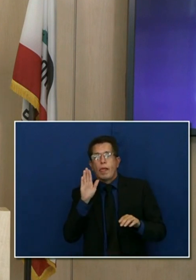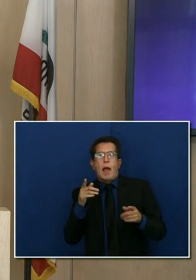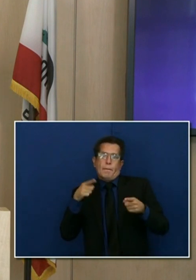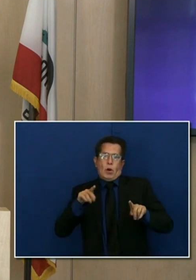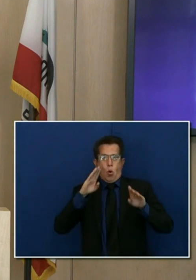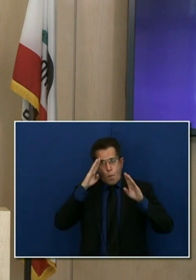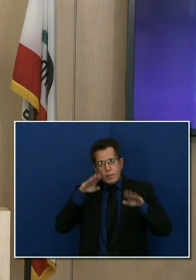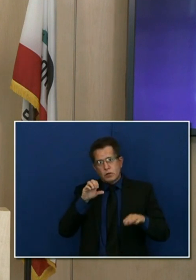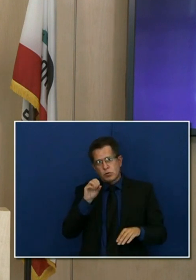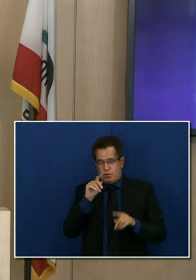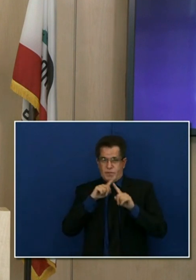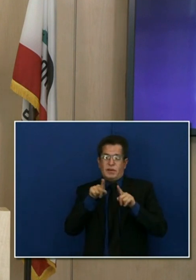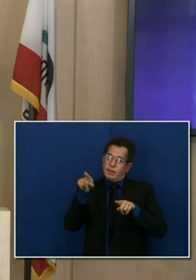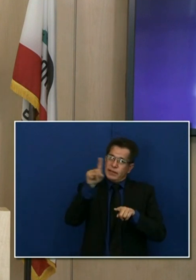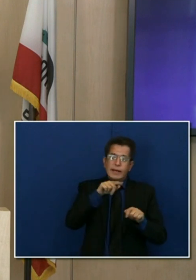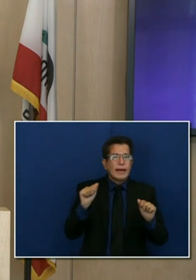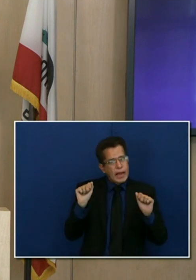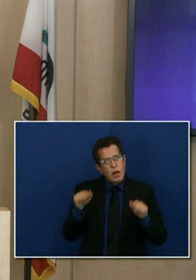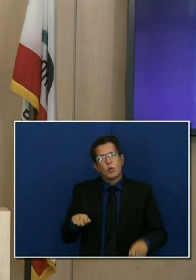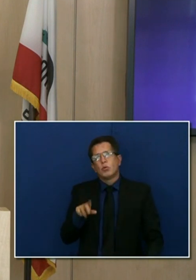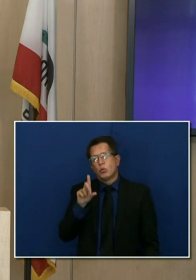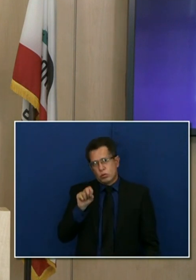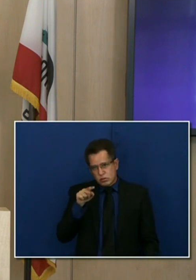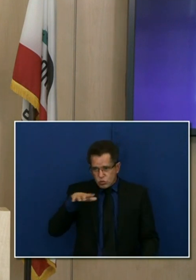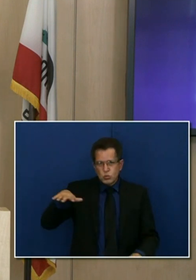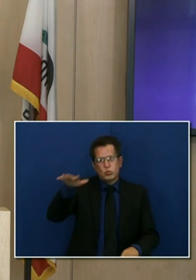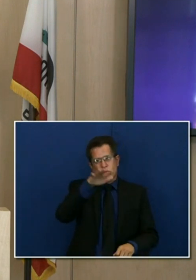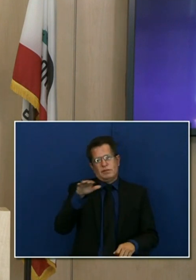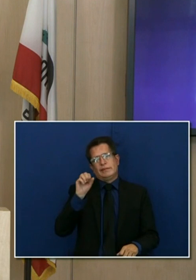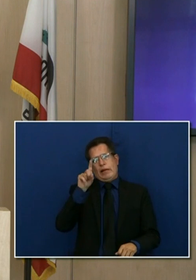know is that we have it within our power as a region